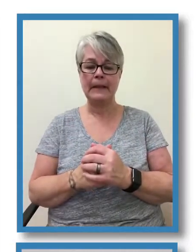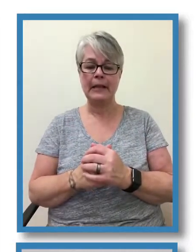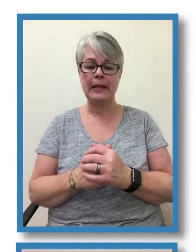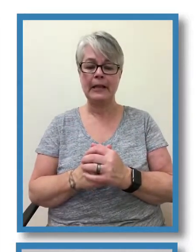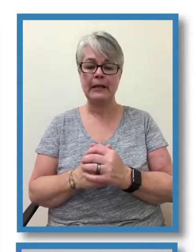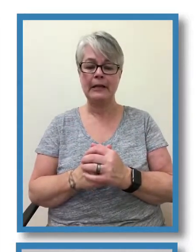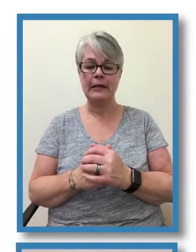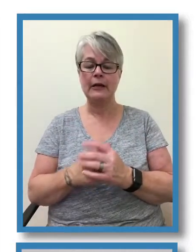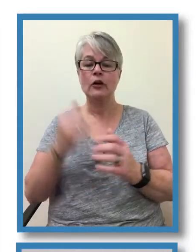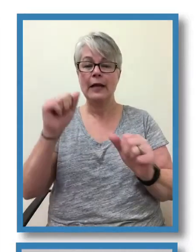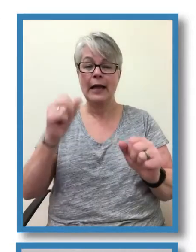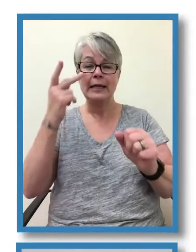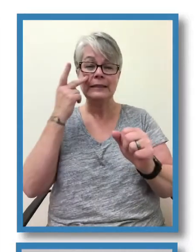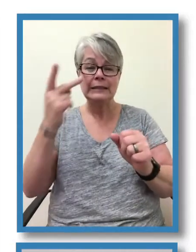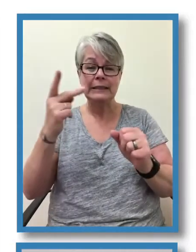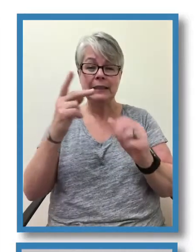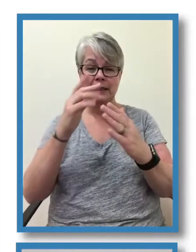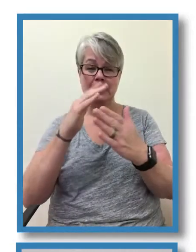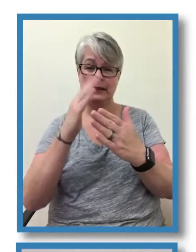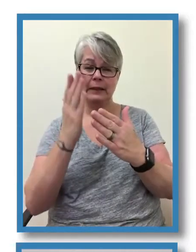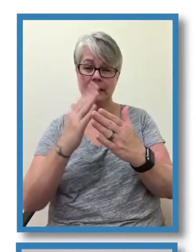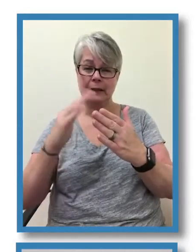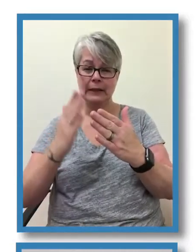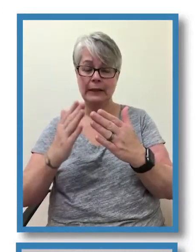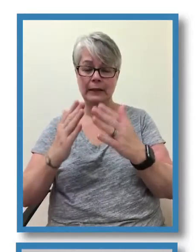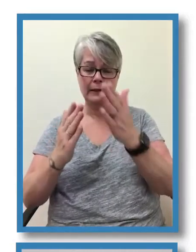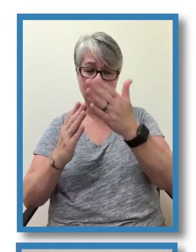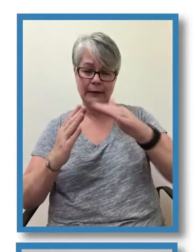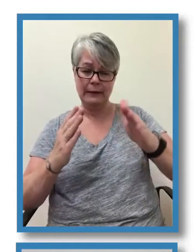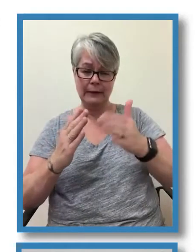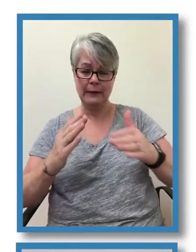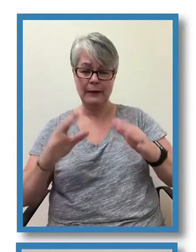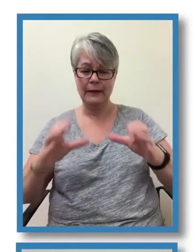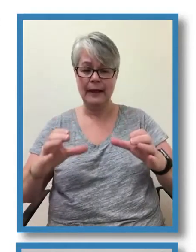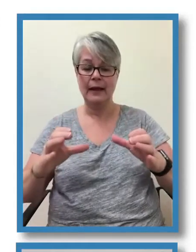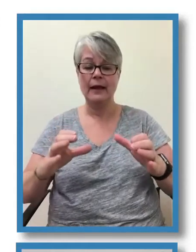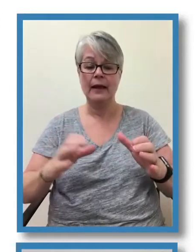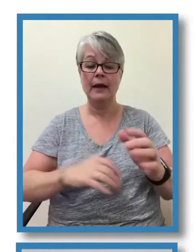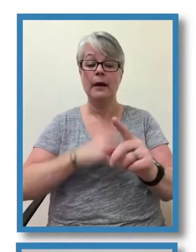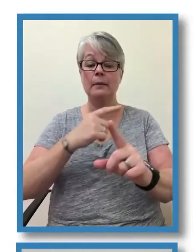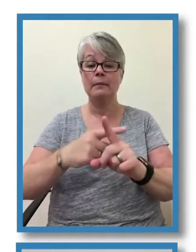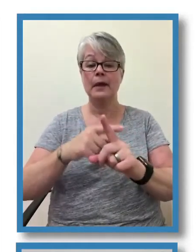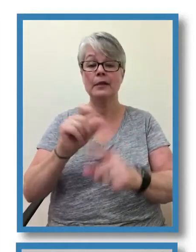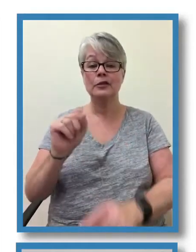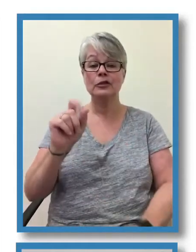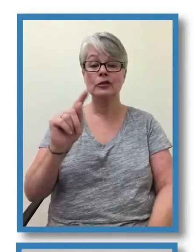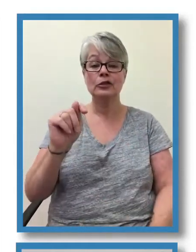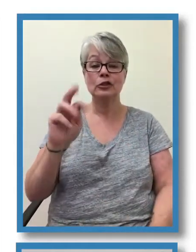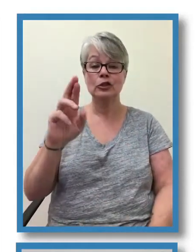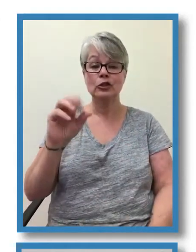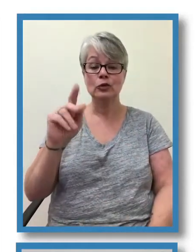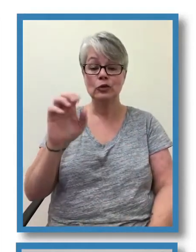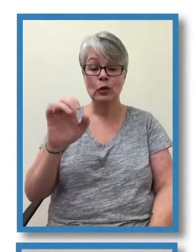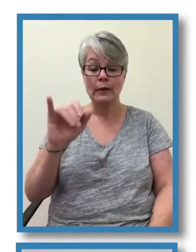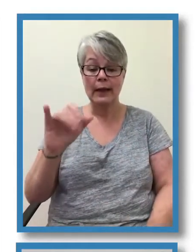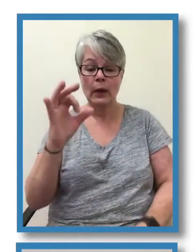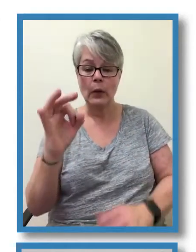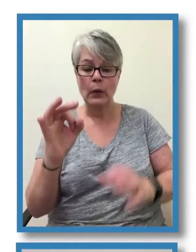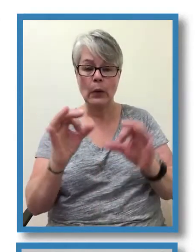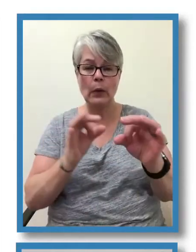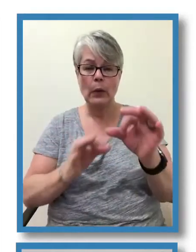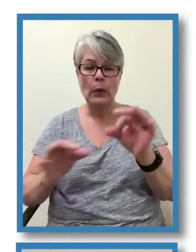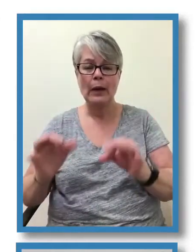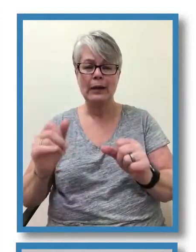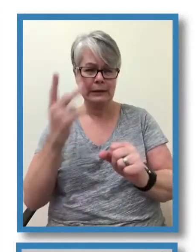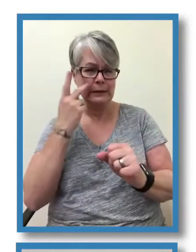another small stroke back here, and another one back here. As well, you can see some of the white matter changes,